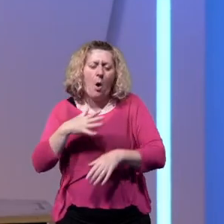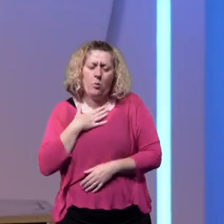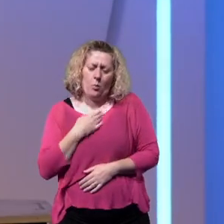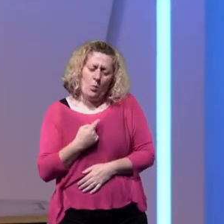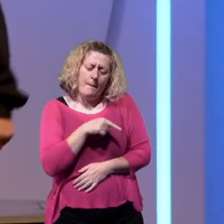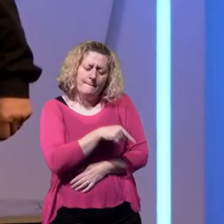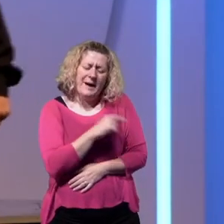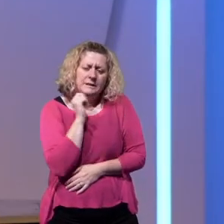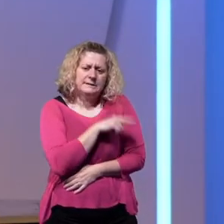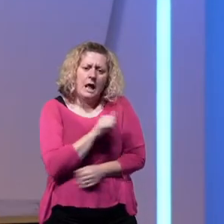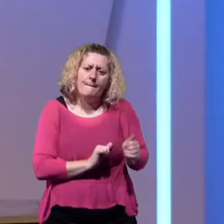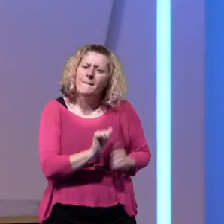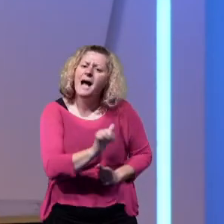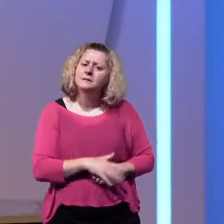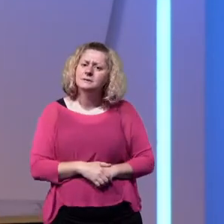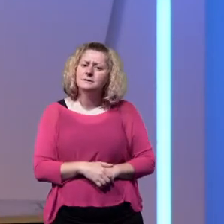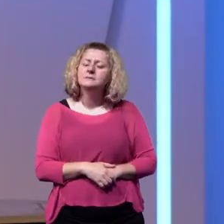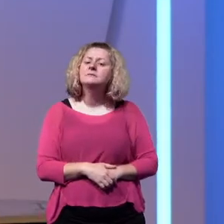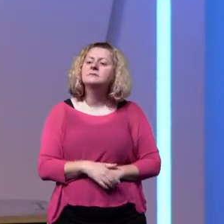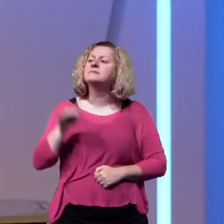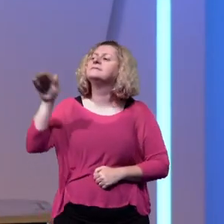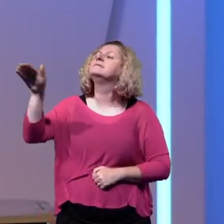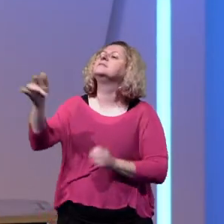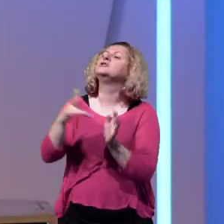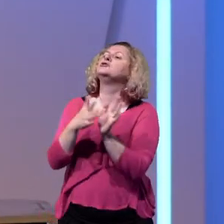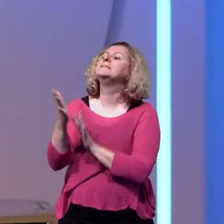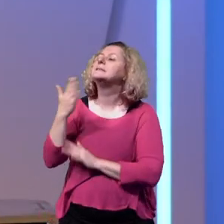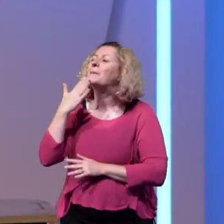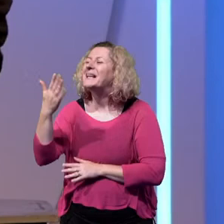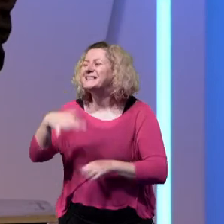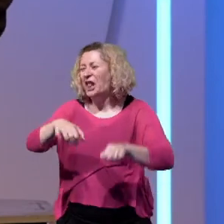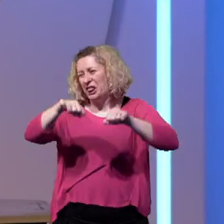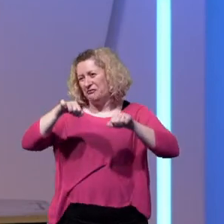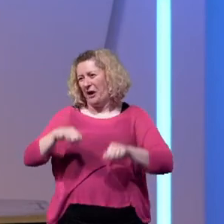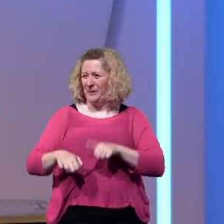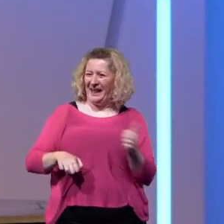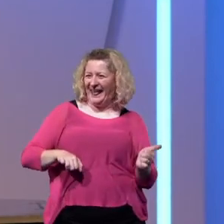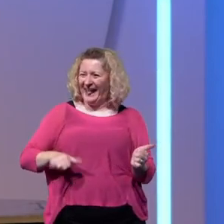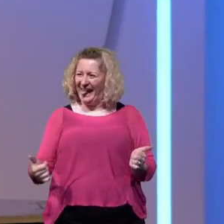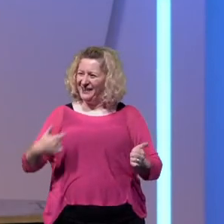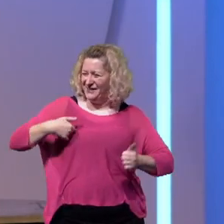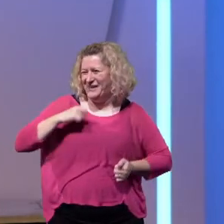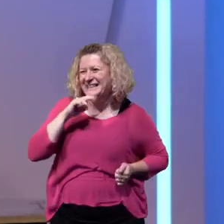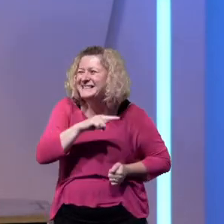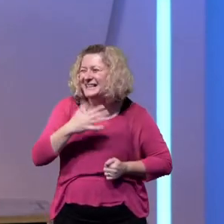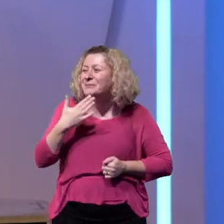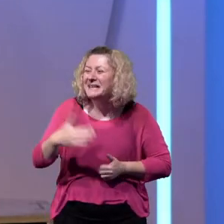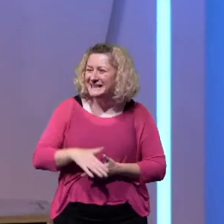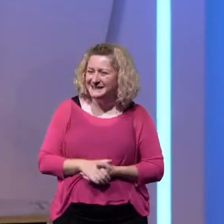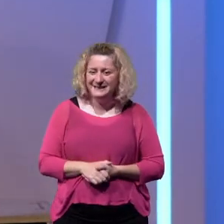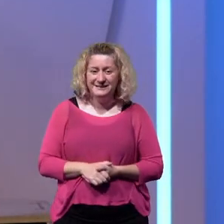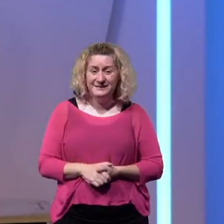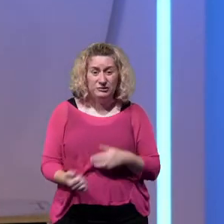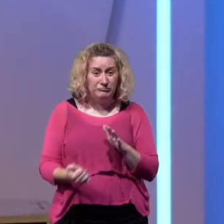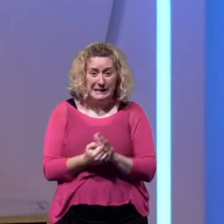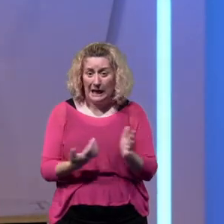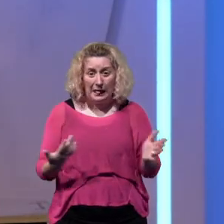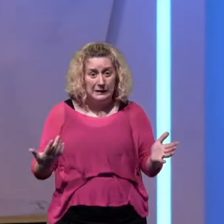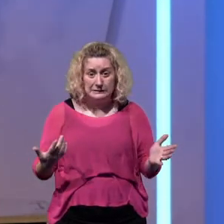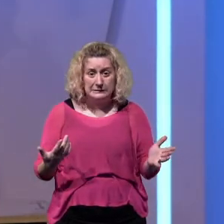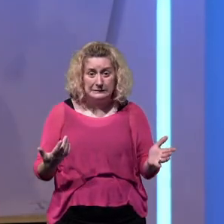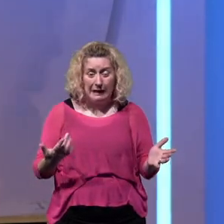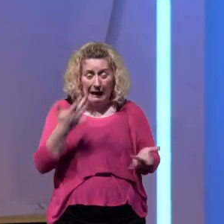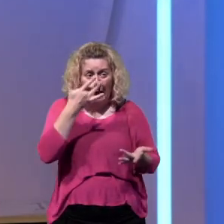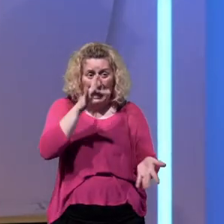well? Their mother says, "I want a couple of thrones for my boys, please, Jesus." You know, just it's ridiculous, isn't it? You know, the